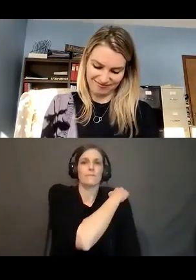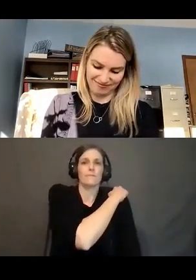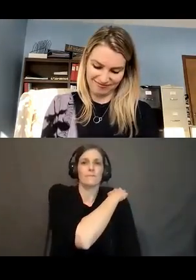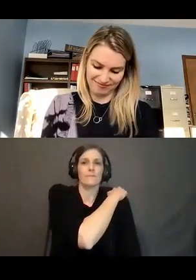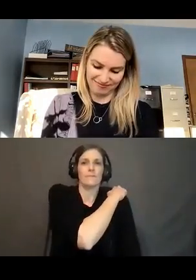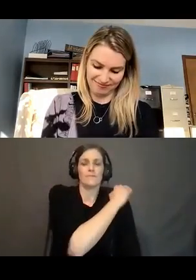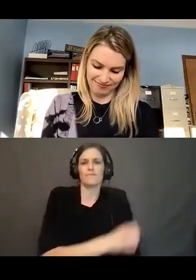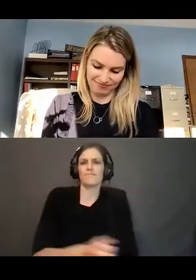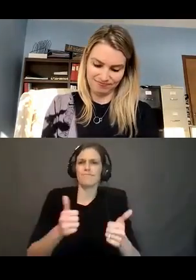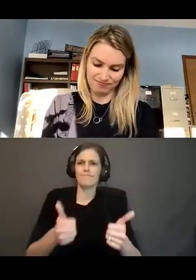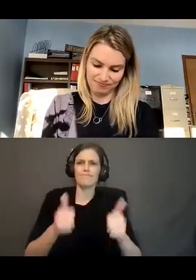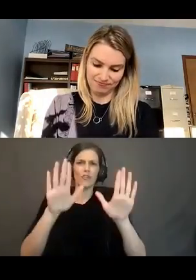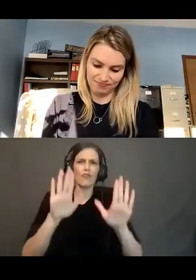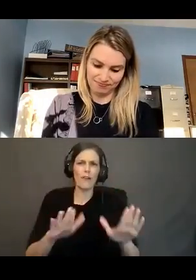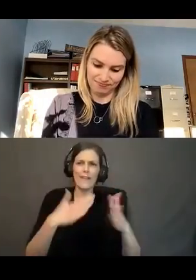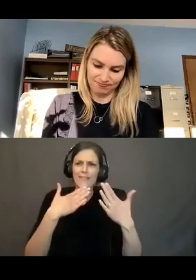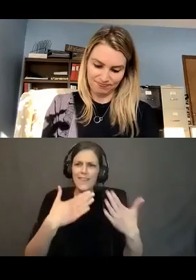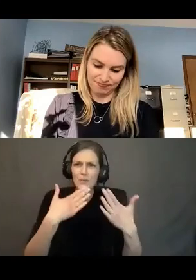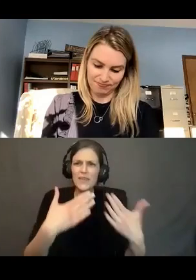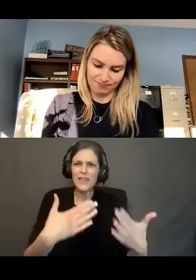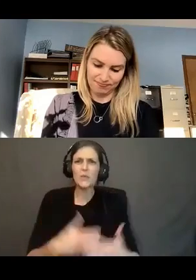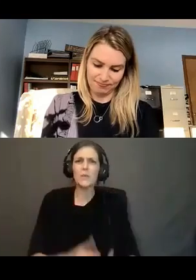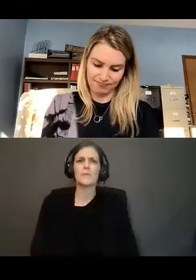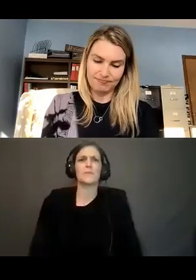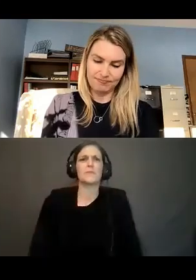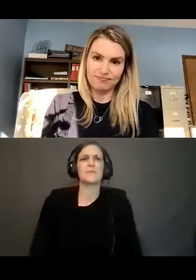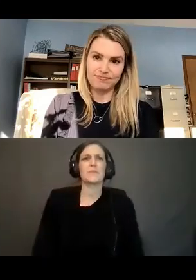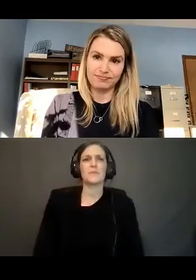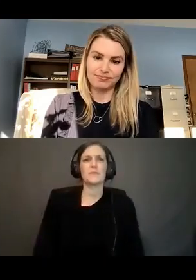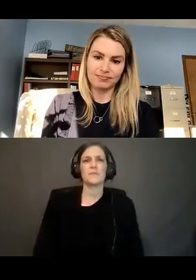Great, thank you, thank you.